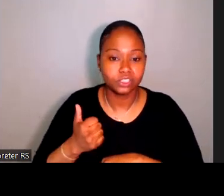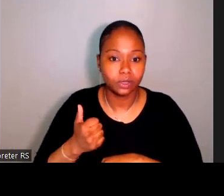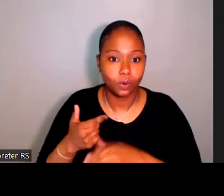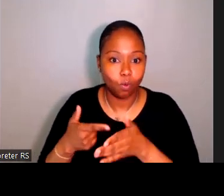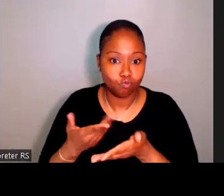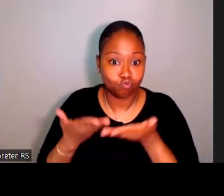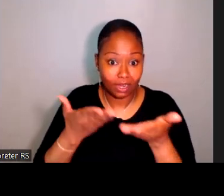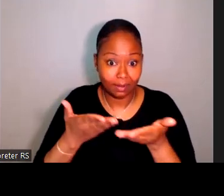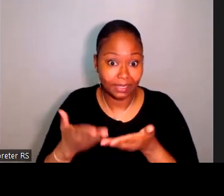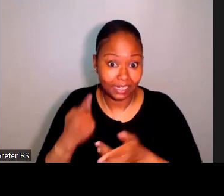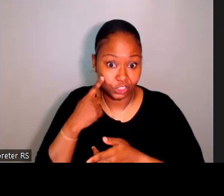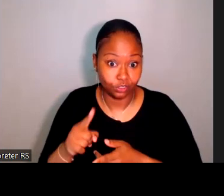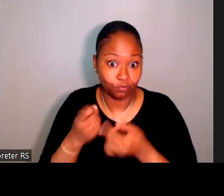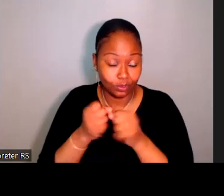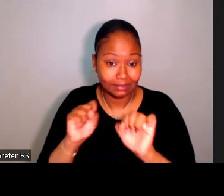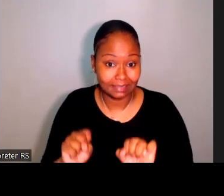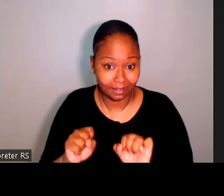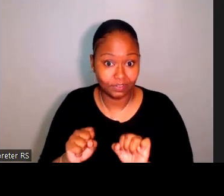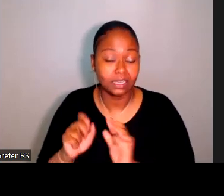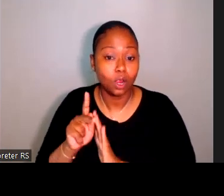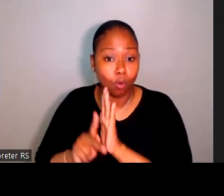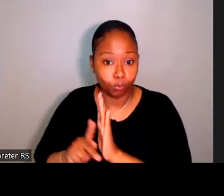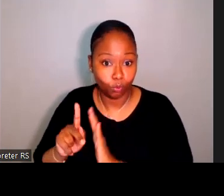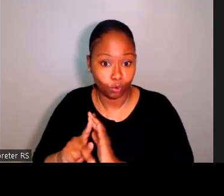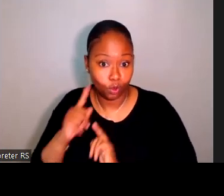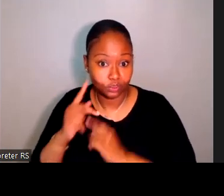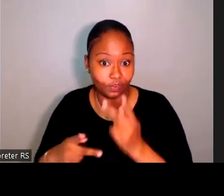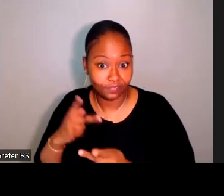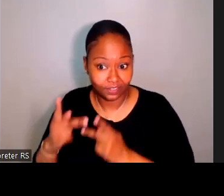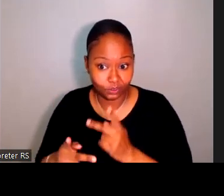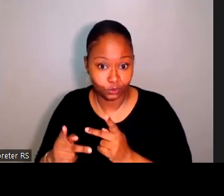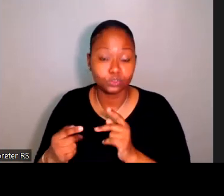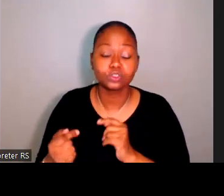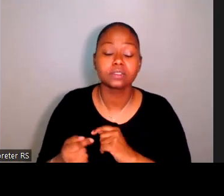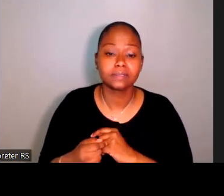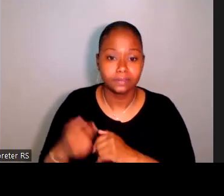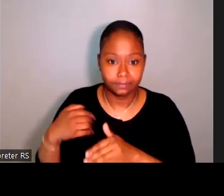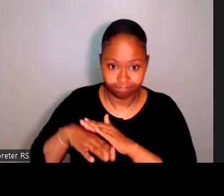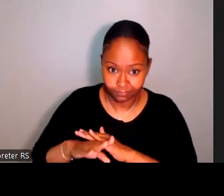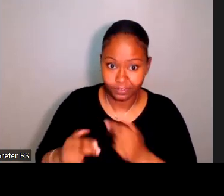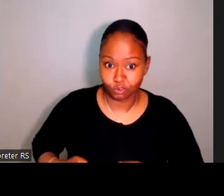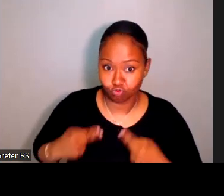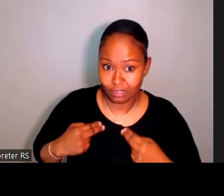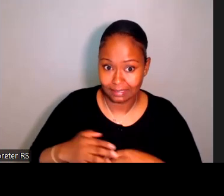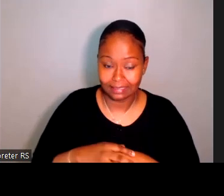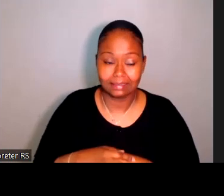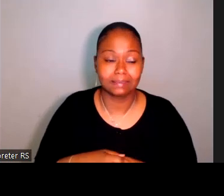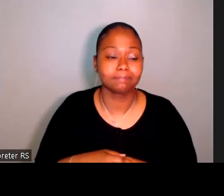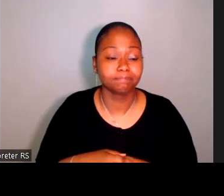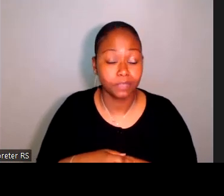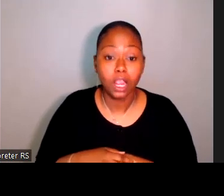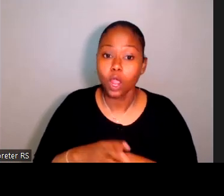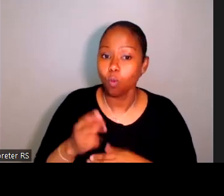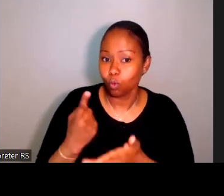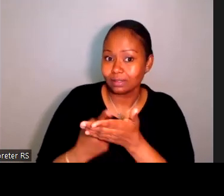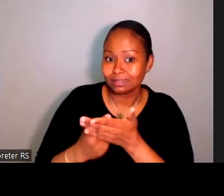visitor-specific safety protocols that allow resident designated visitors to visit residents. We're going to talk about that process a little bit later,